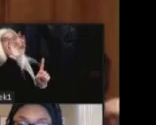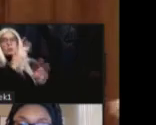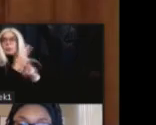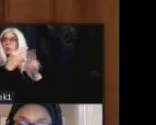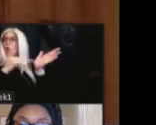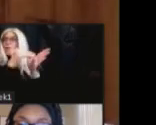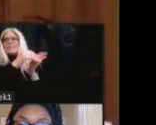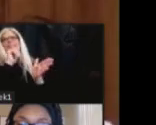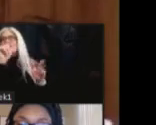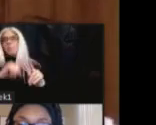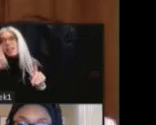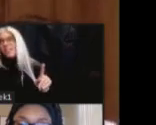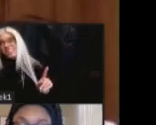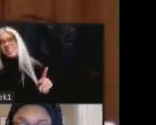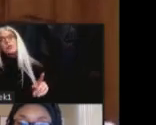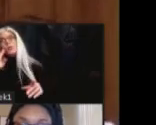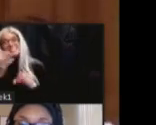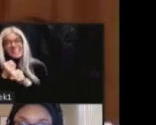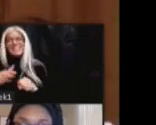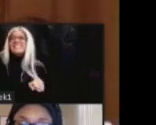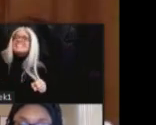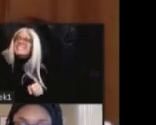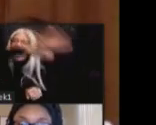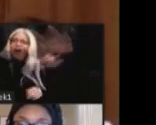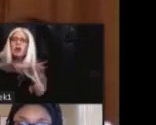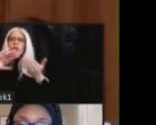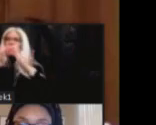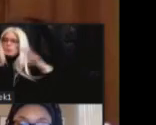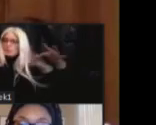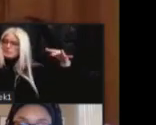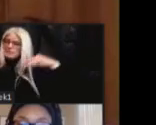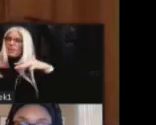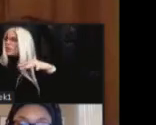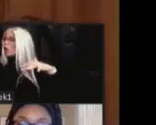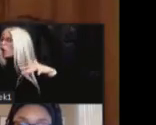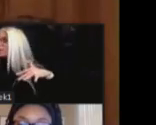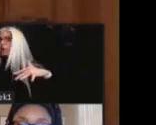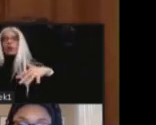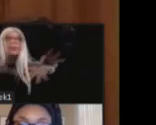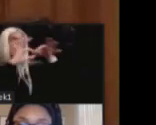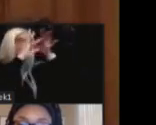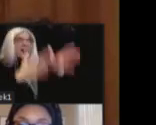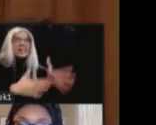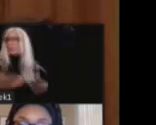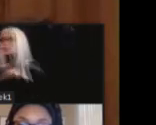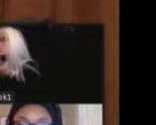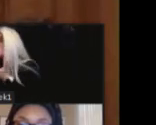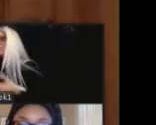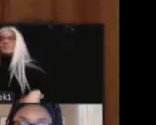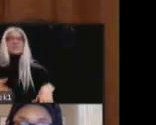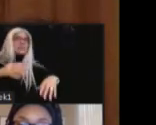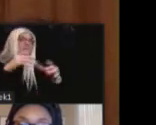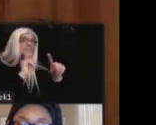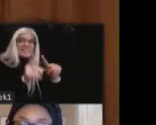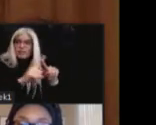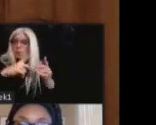take an entire community. It's going to take government coordination, it's going to take service provider coordination, and ultimately, at the very ground level, it's going to take